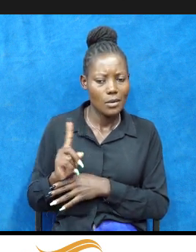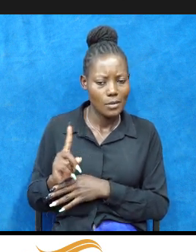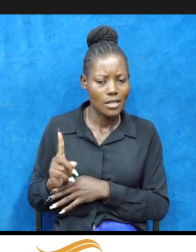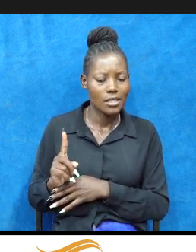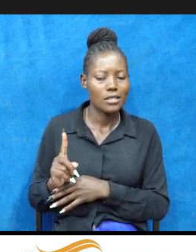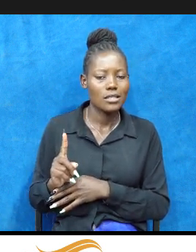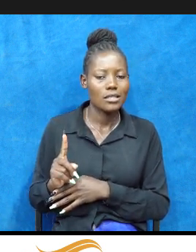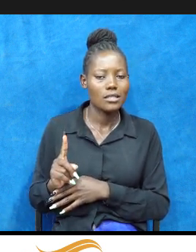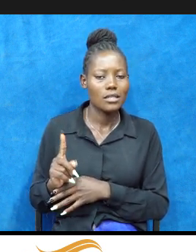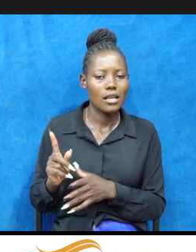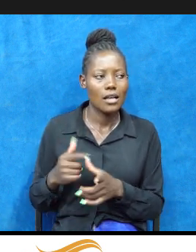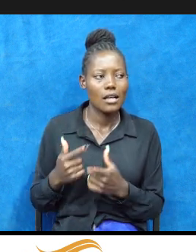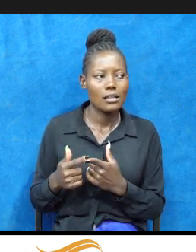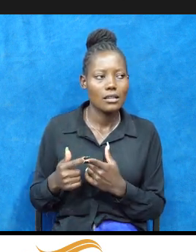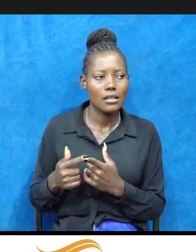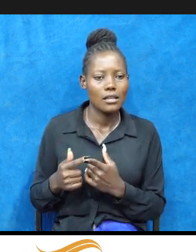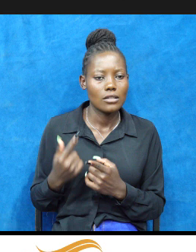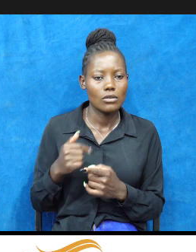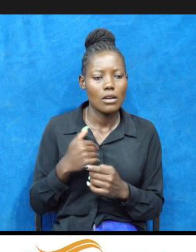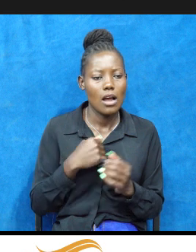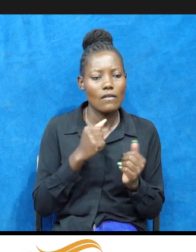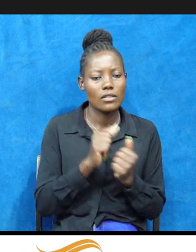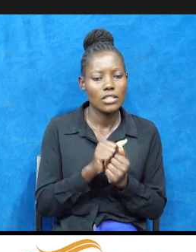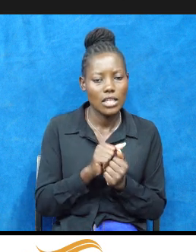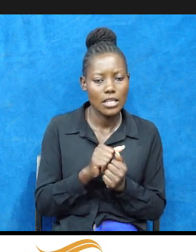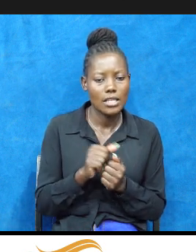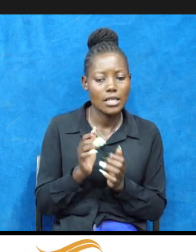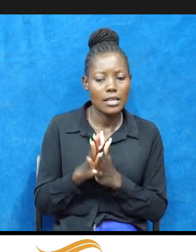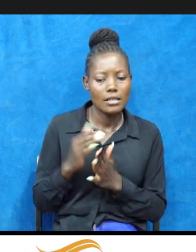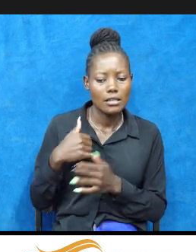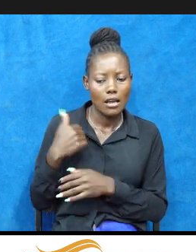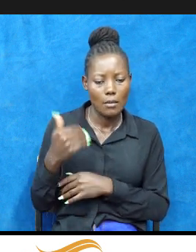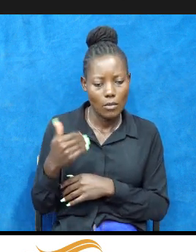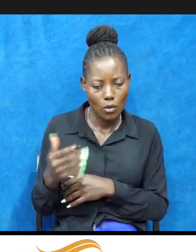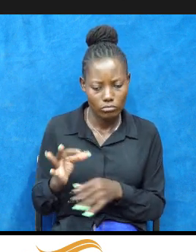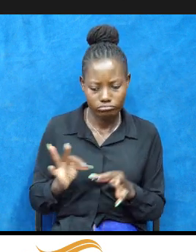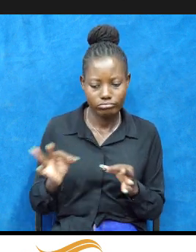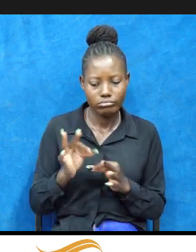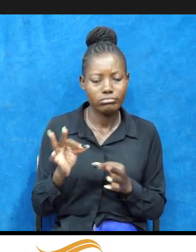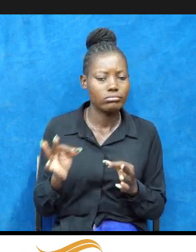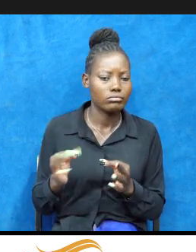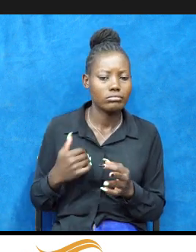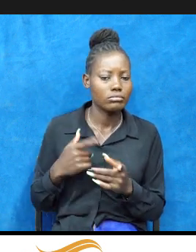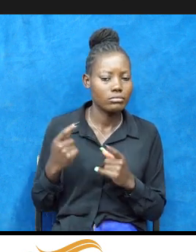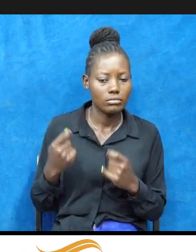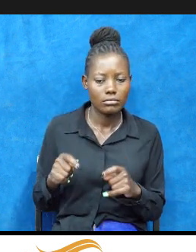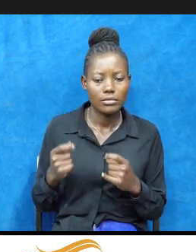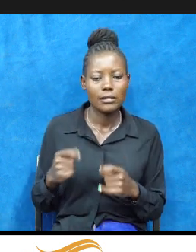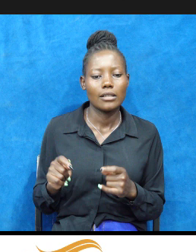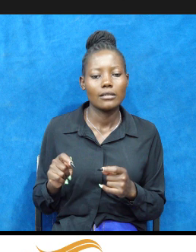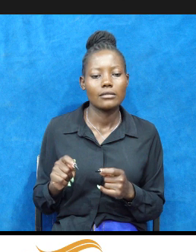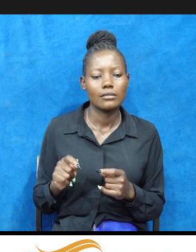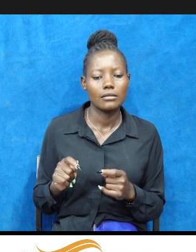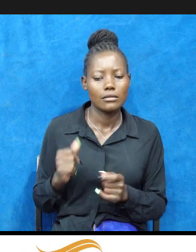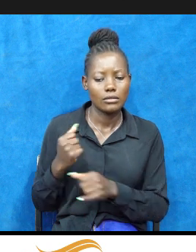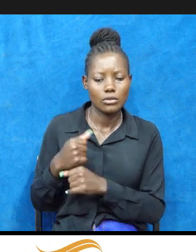knees. The alternate leg bounding, we do 10 bounds, and I'm always measuring. So I'm trying to get them to go